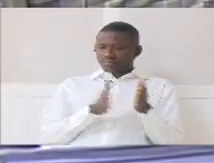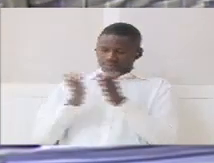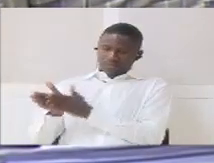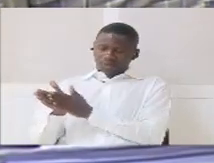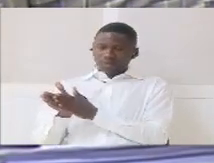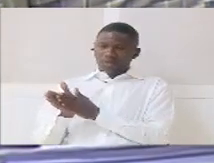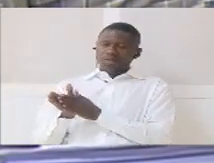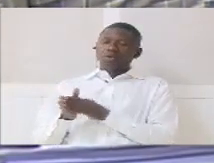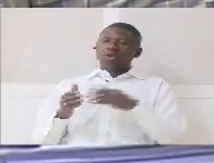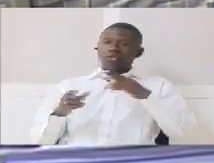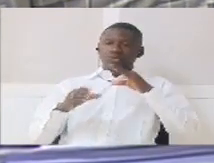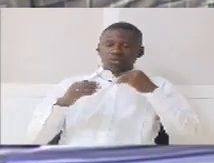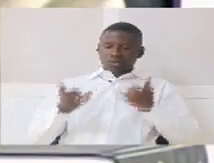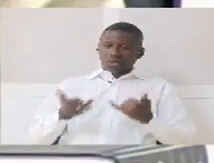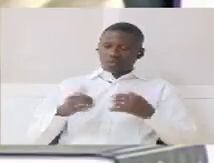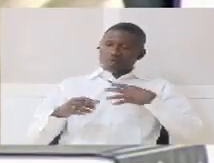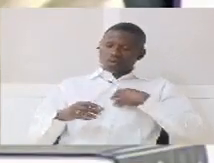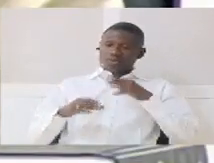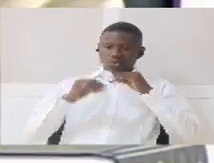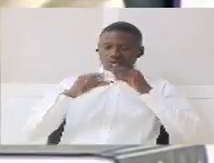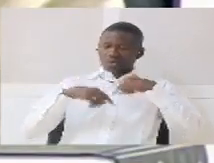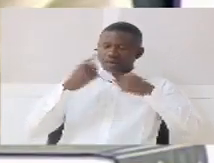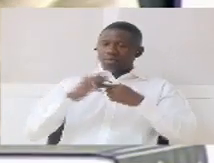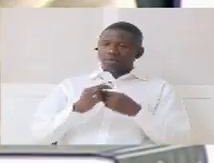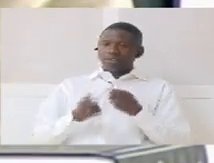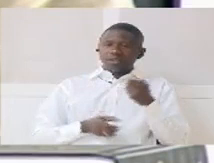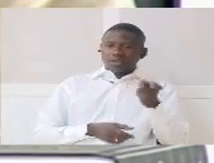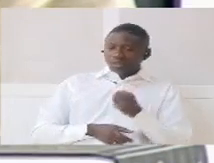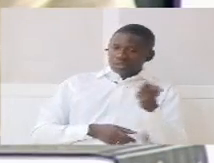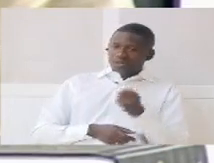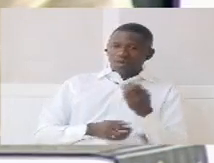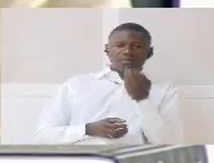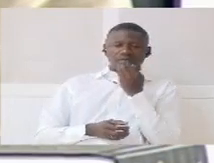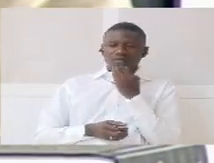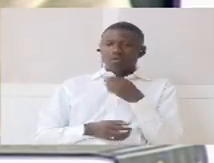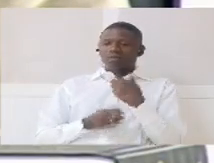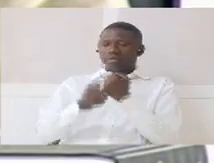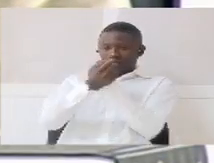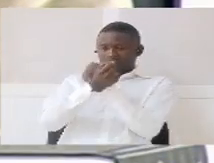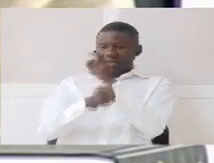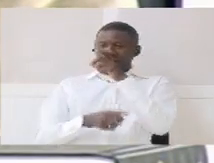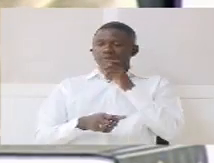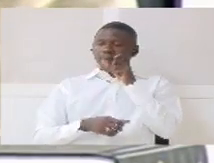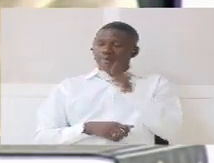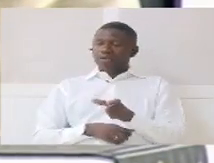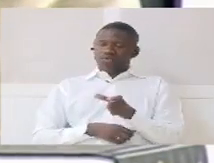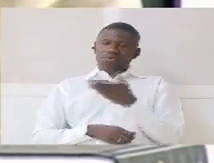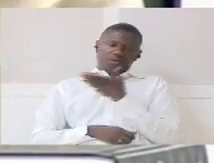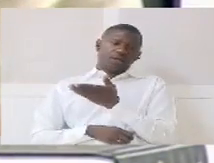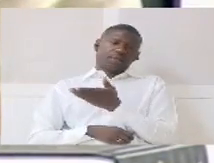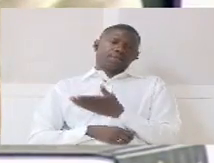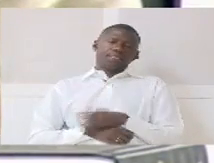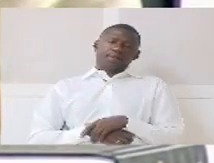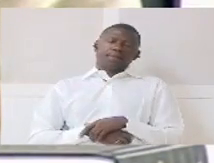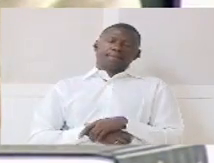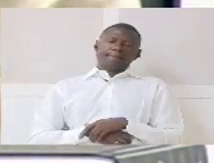Bukilim mamme ma wala mnyenti ka domoro lu suunya kaso kono. Ayano, niko suunya ro. When you talk of stealing,